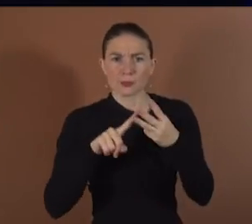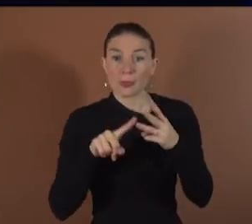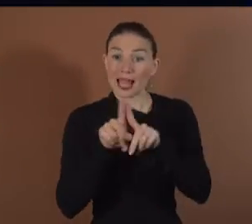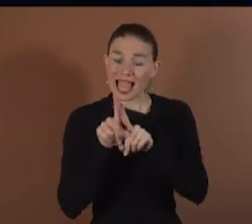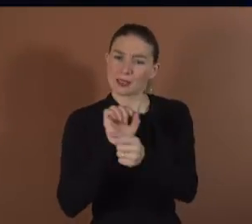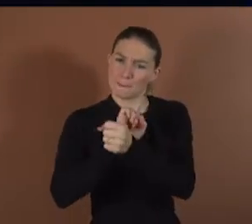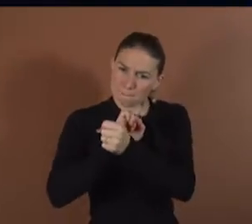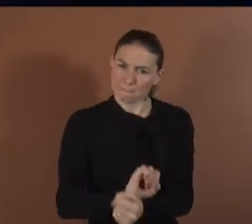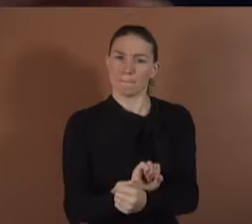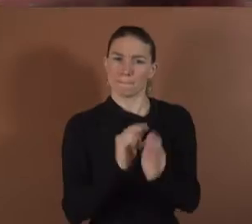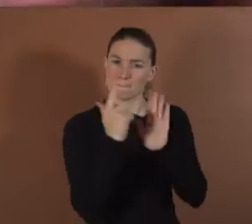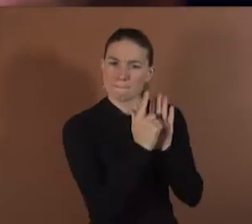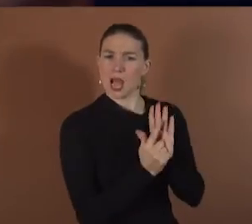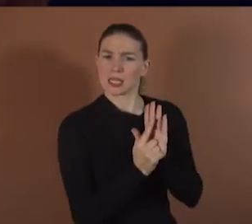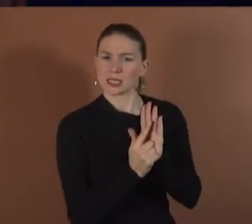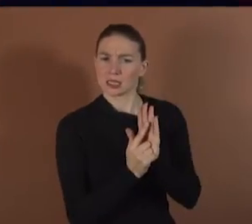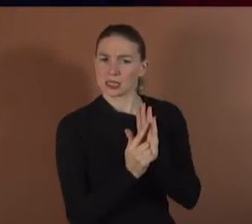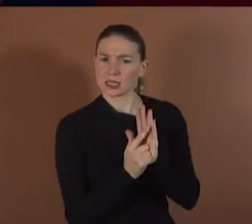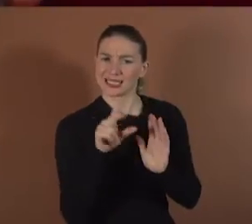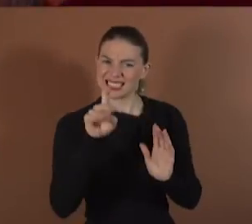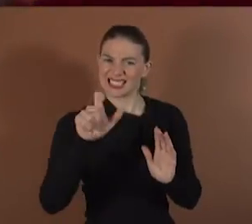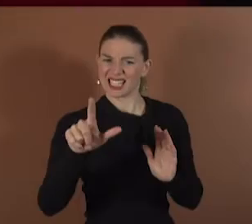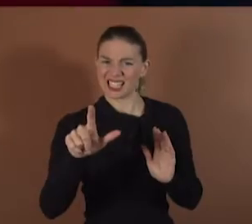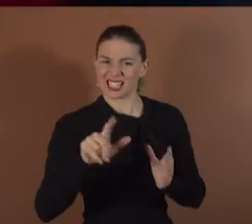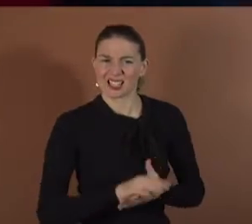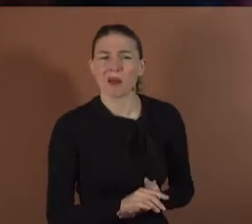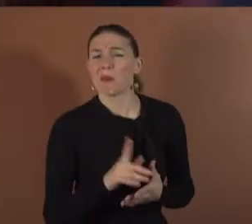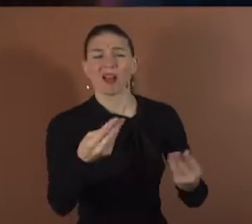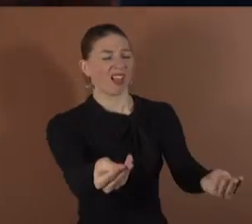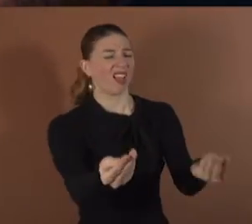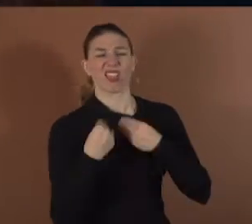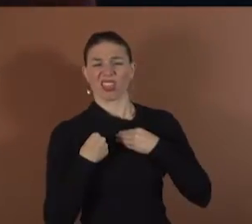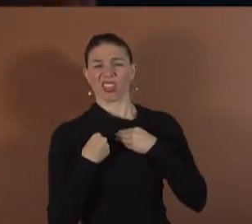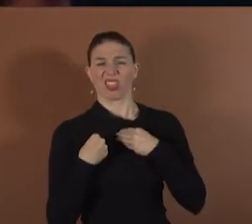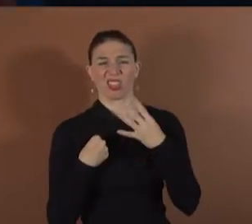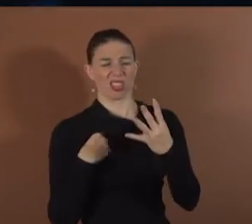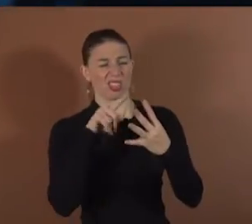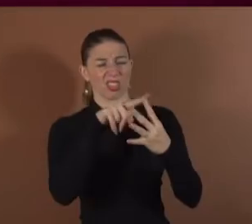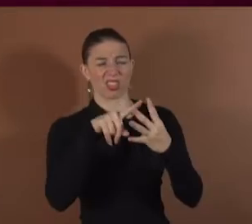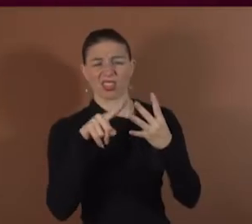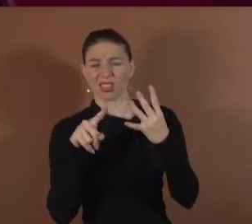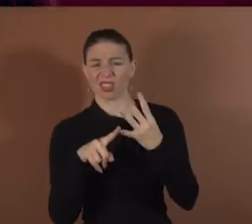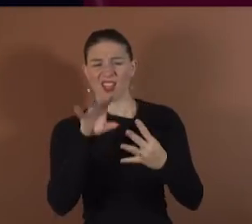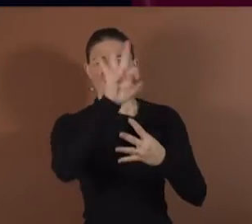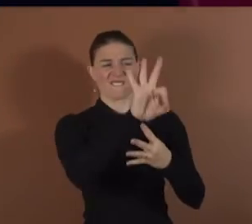we get is a flab deal, F-L-A-B, full of loopholes and bull.